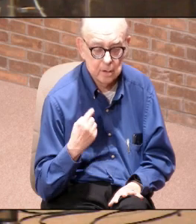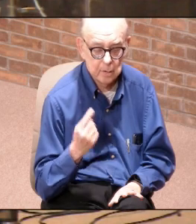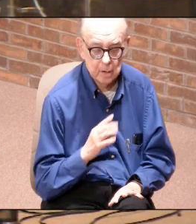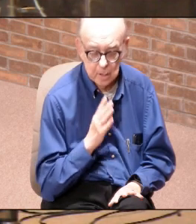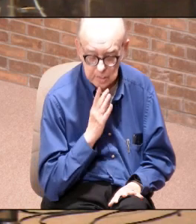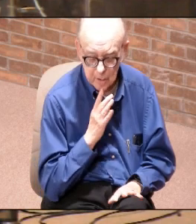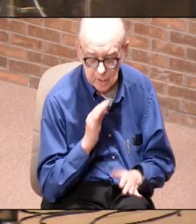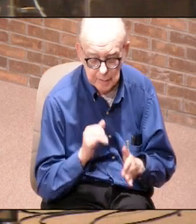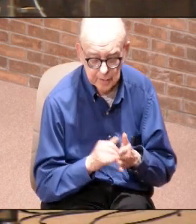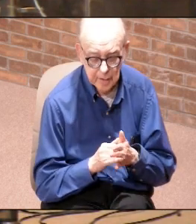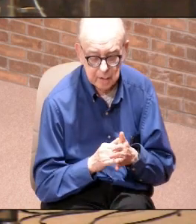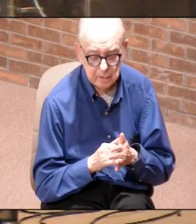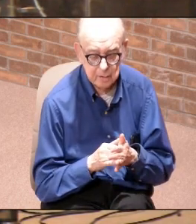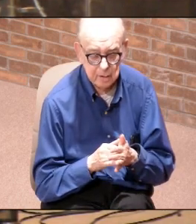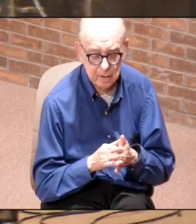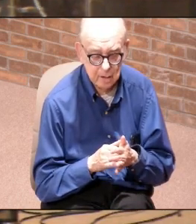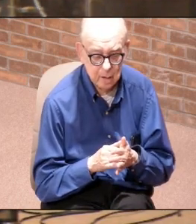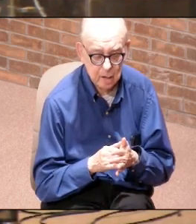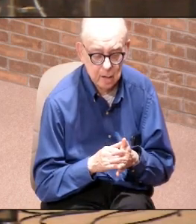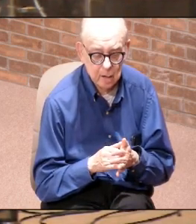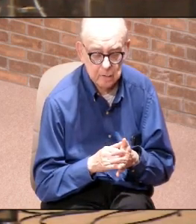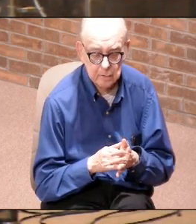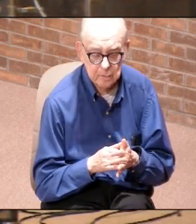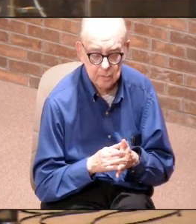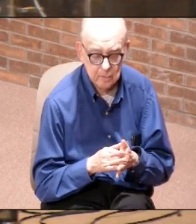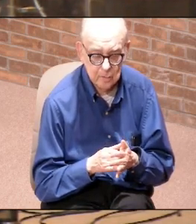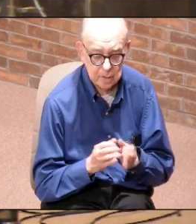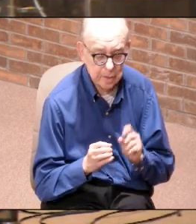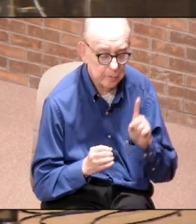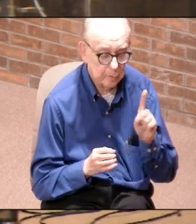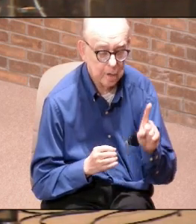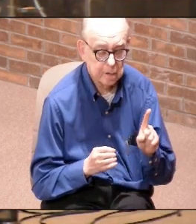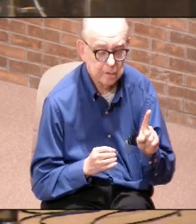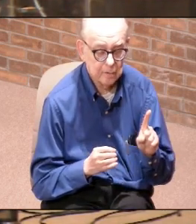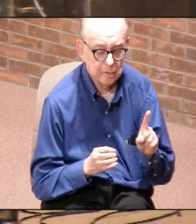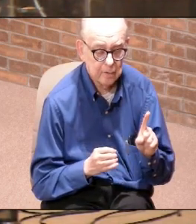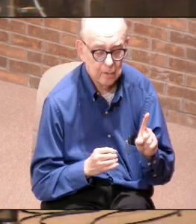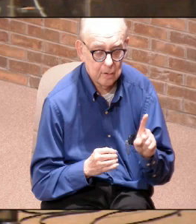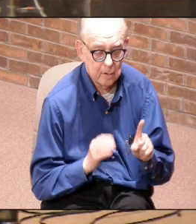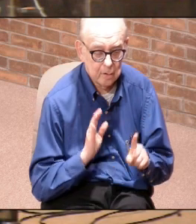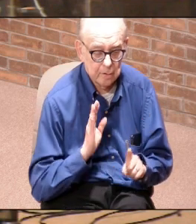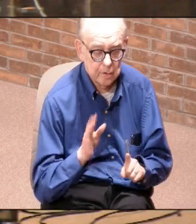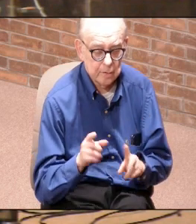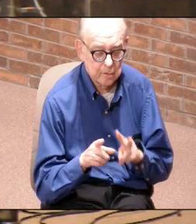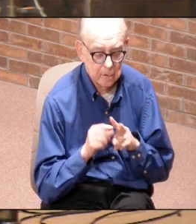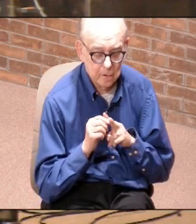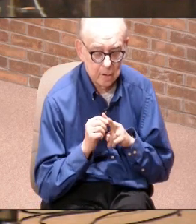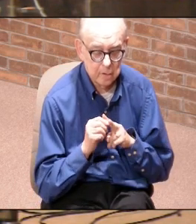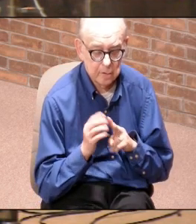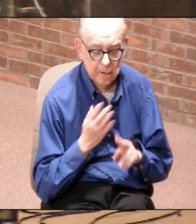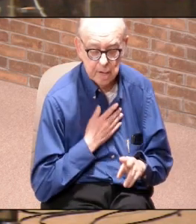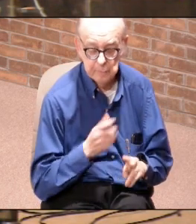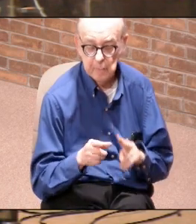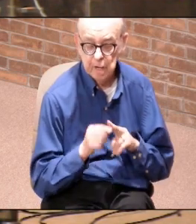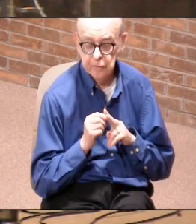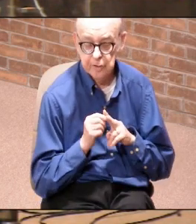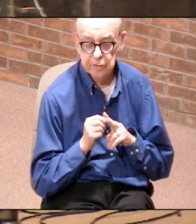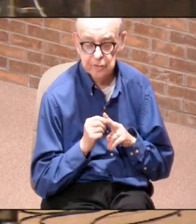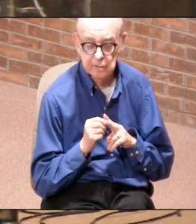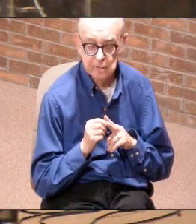to talk about it, is number one, your choices and my